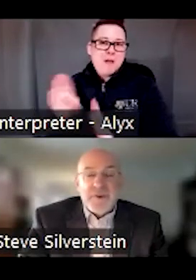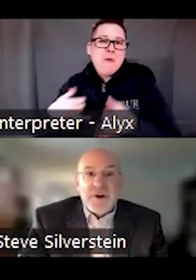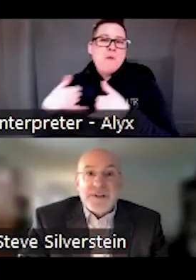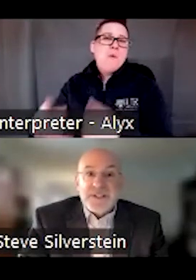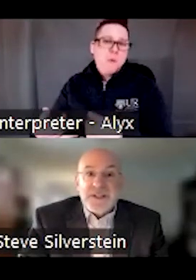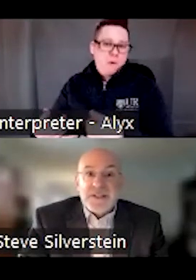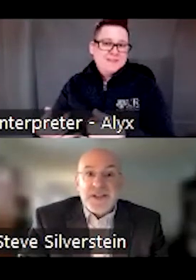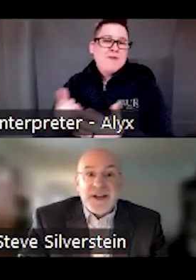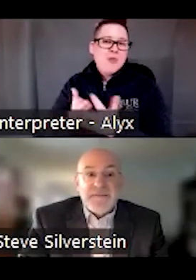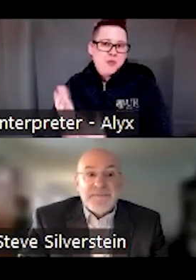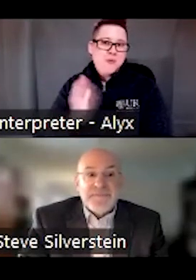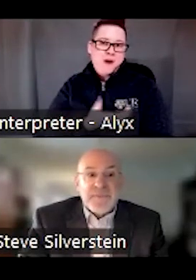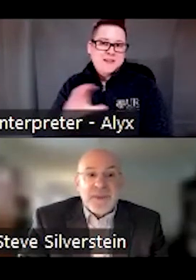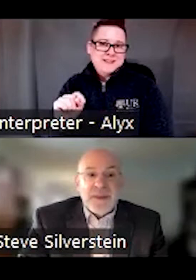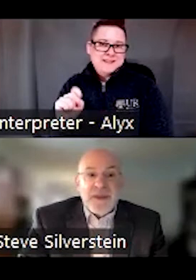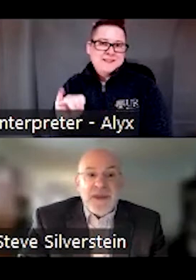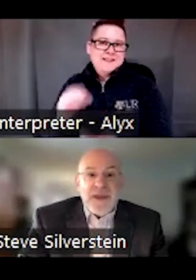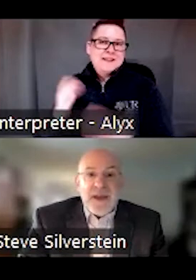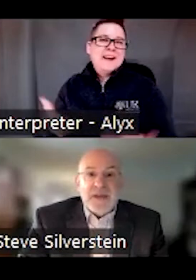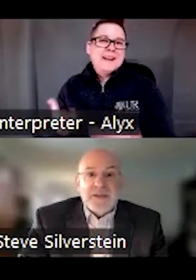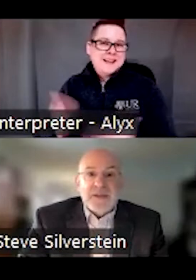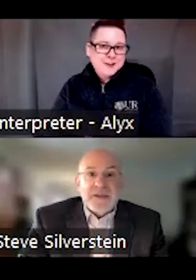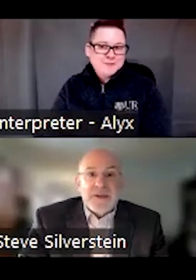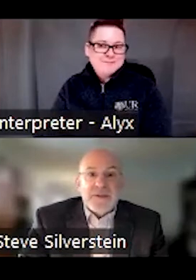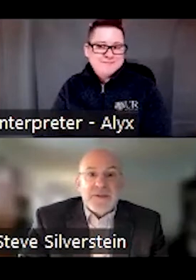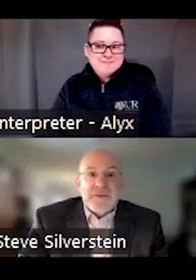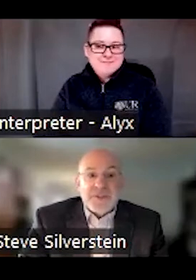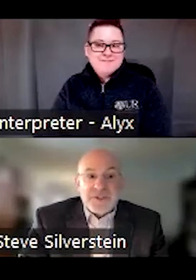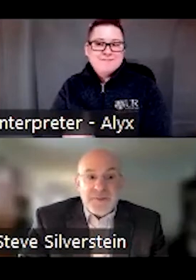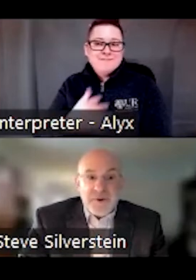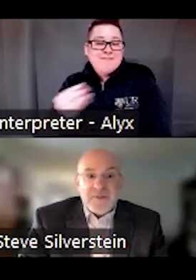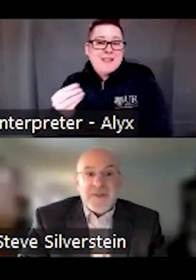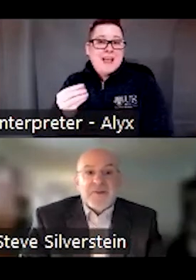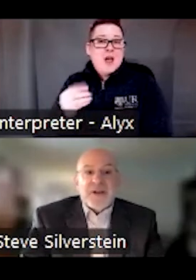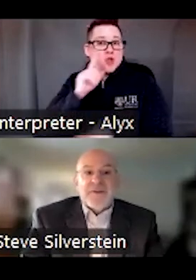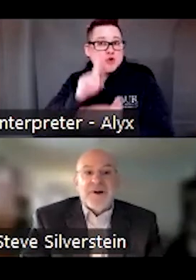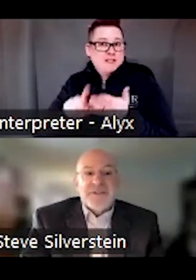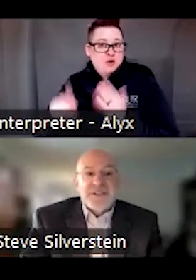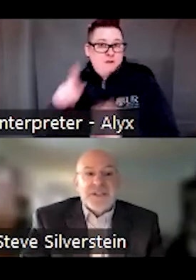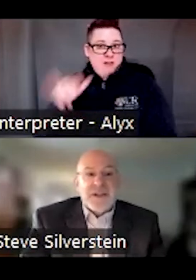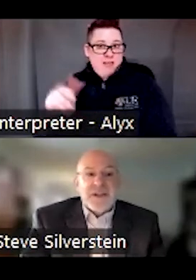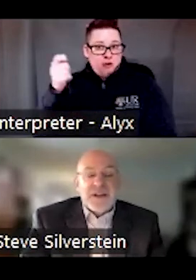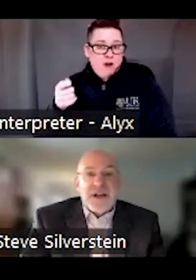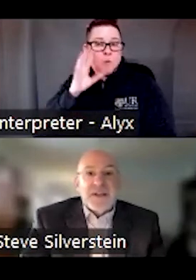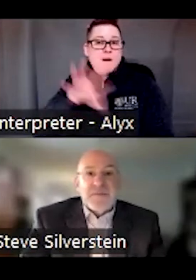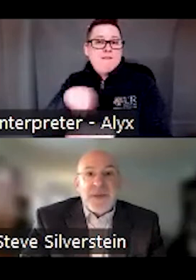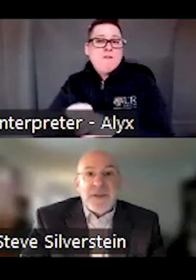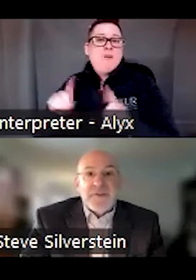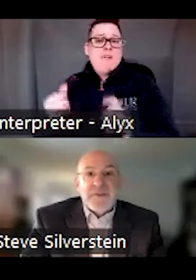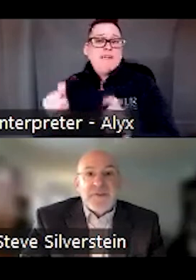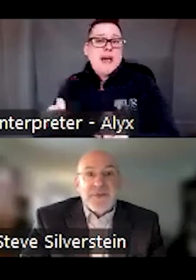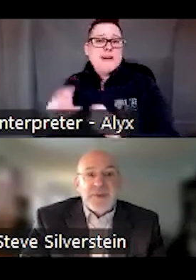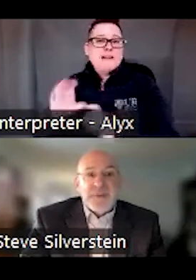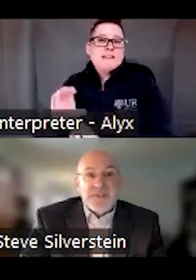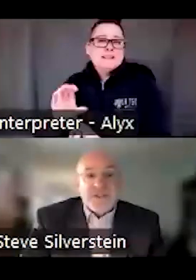through our CTSI. And the research component of that grant involves testing a cognitive